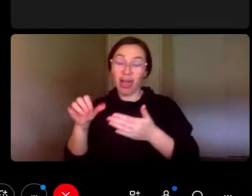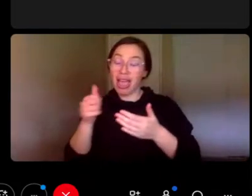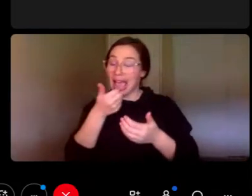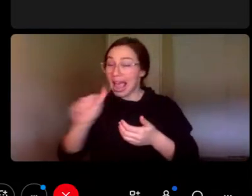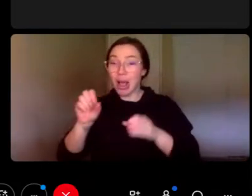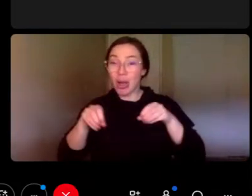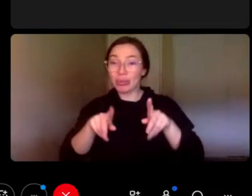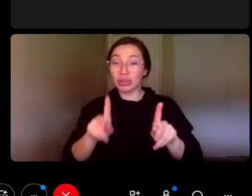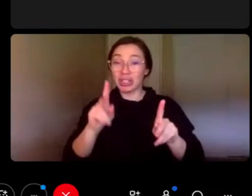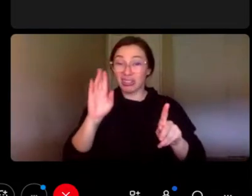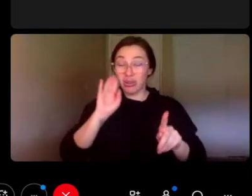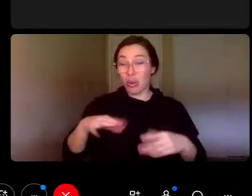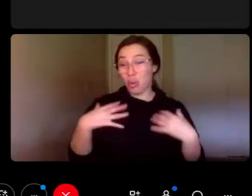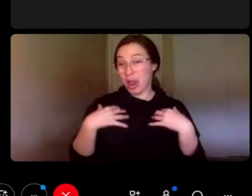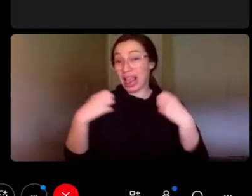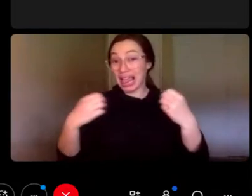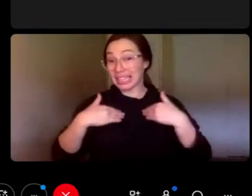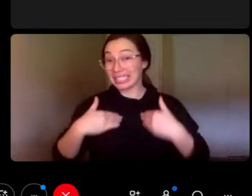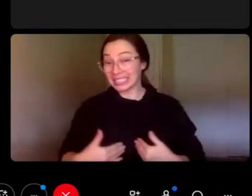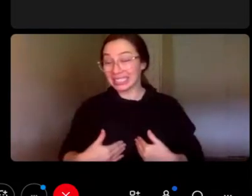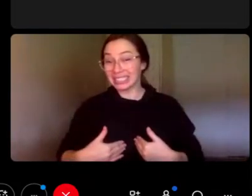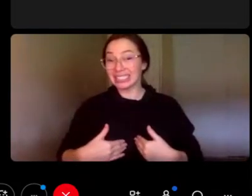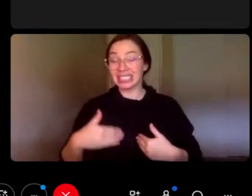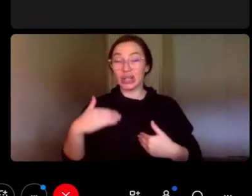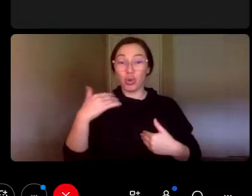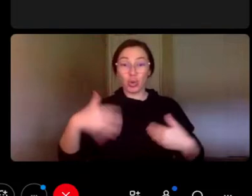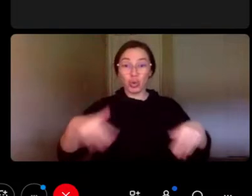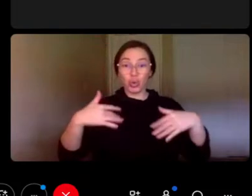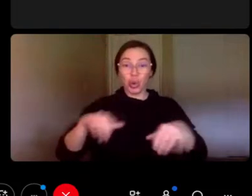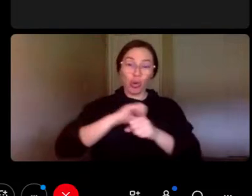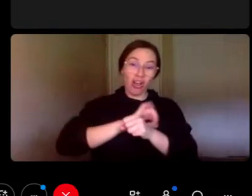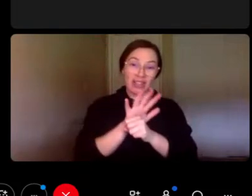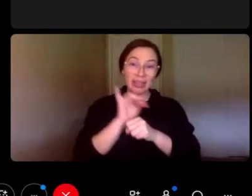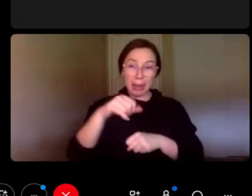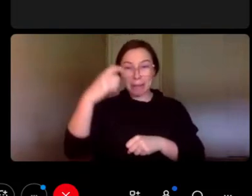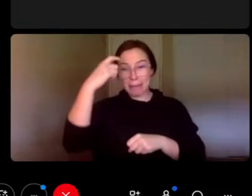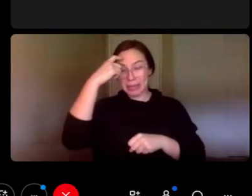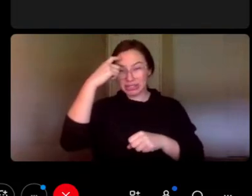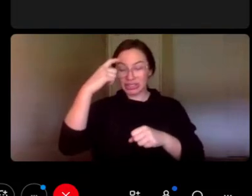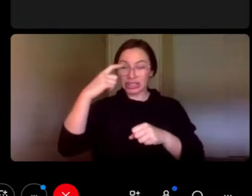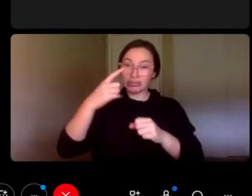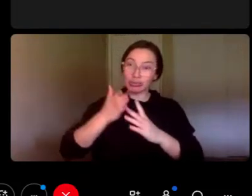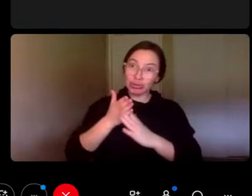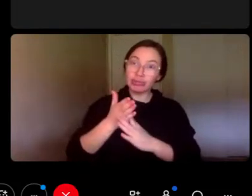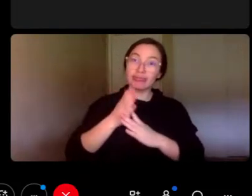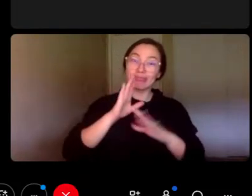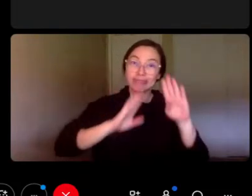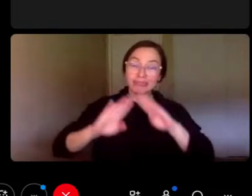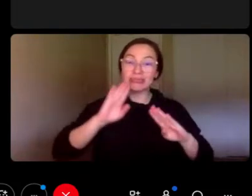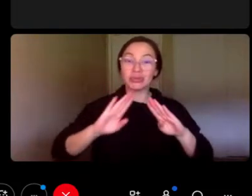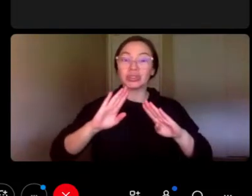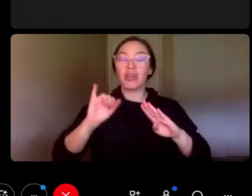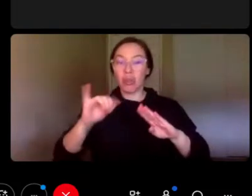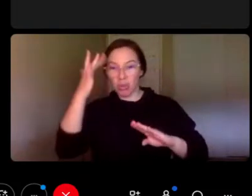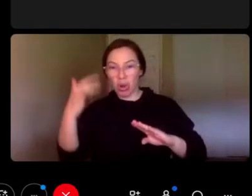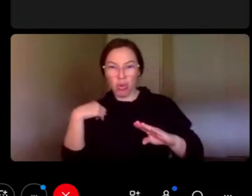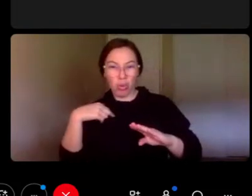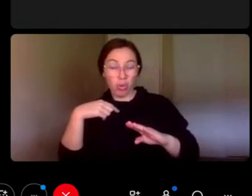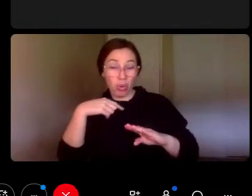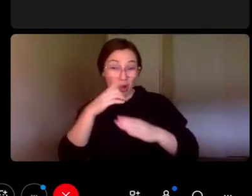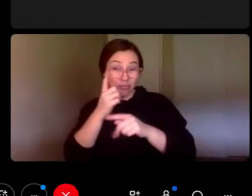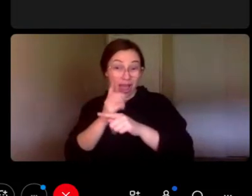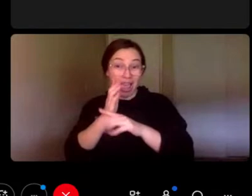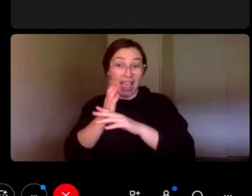COVID really, the mental stress, the mental wellness, we focused on the social emotional the year we came